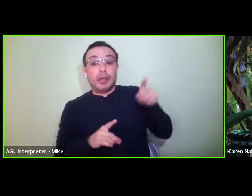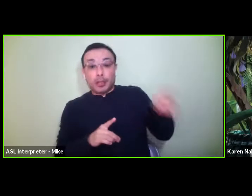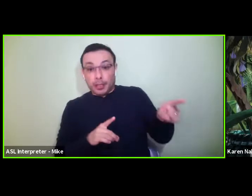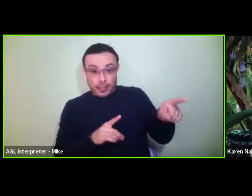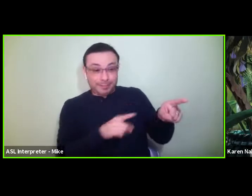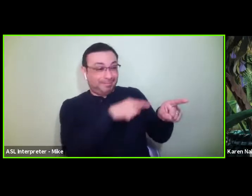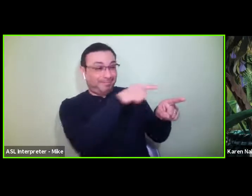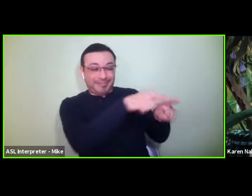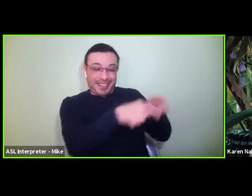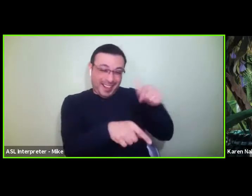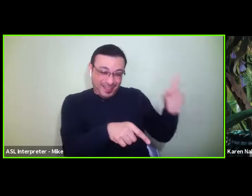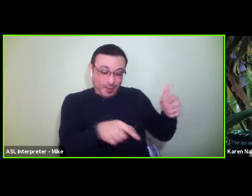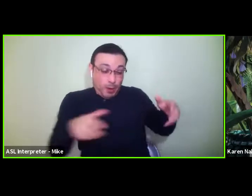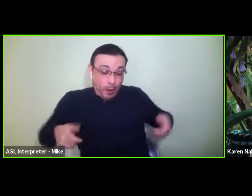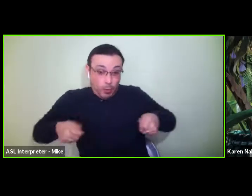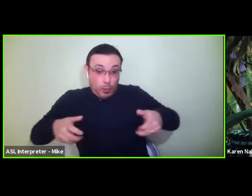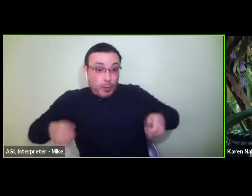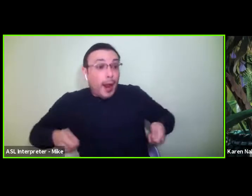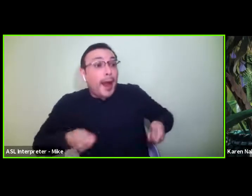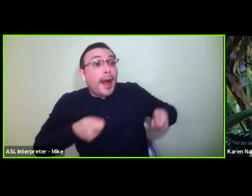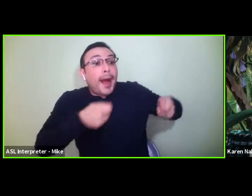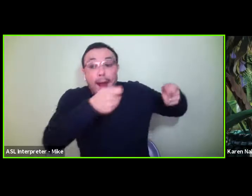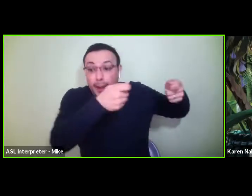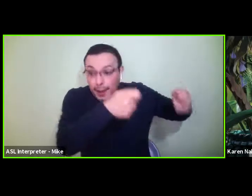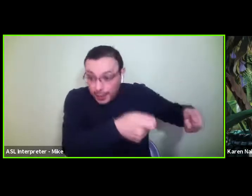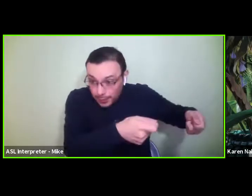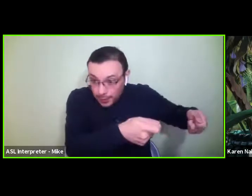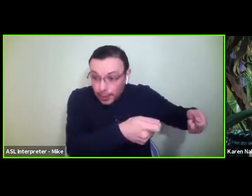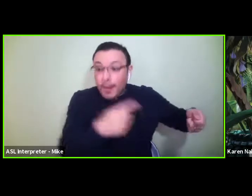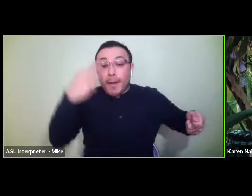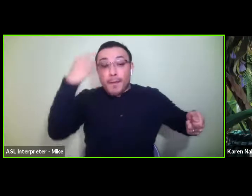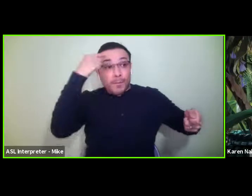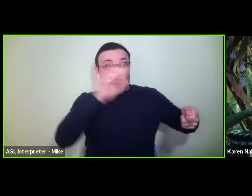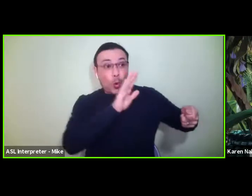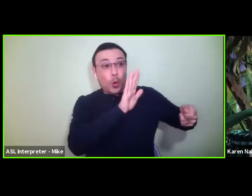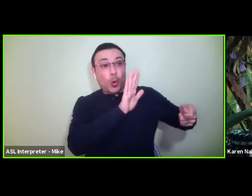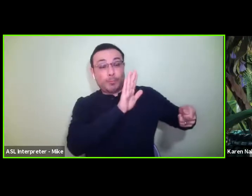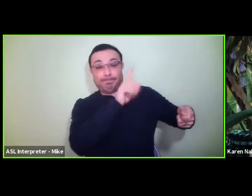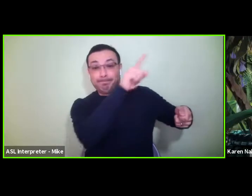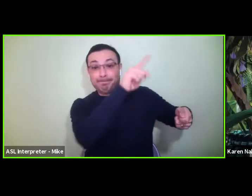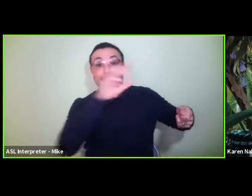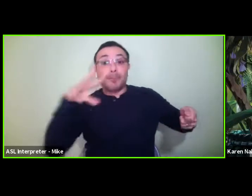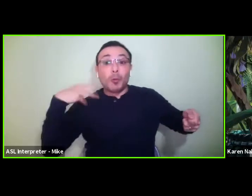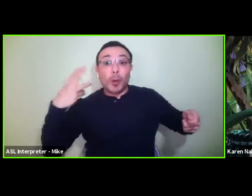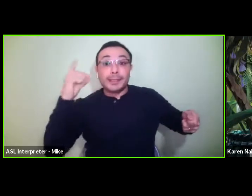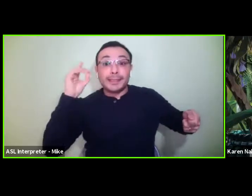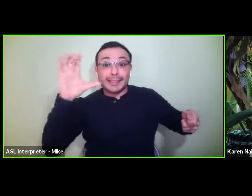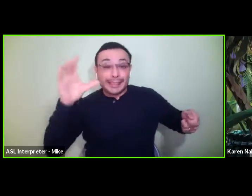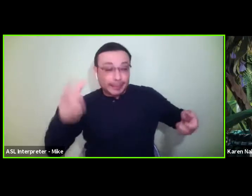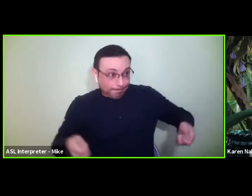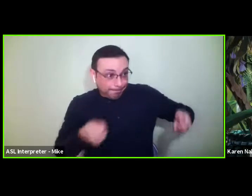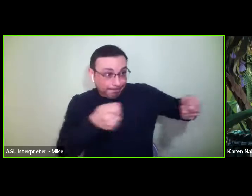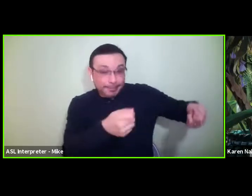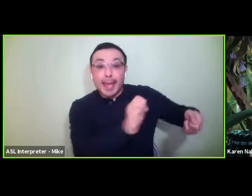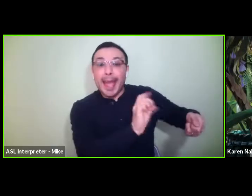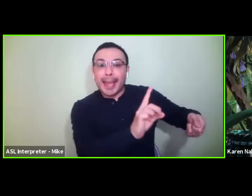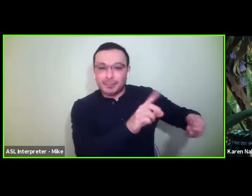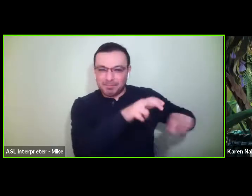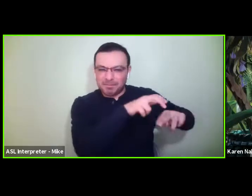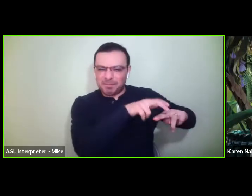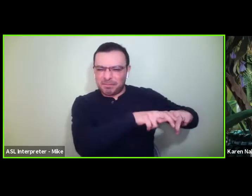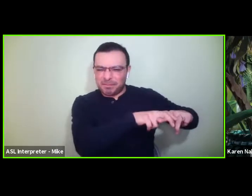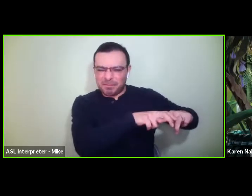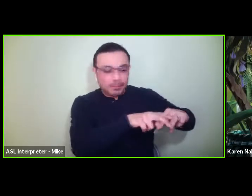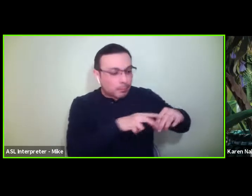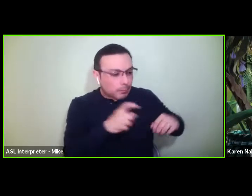on the doorstep of the Smithsonian Castle in Washington, D.C. Ed's chair revealed the marks and